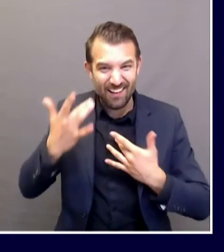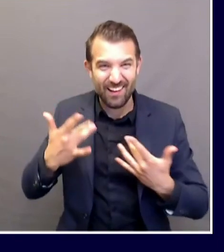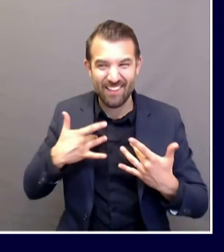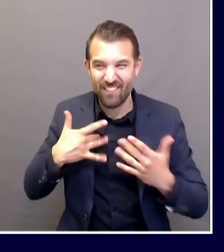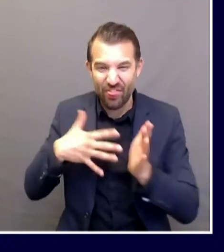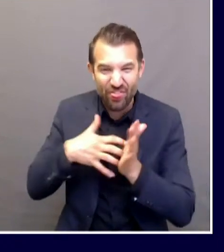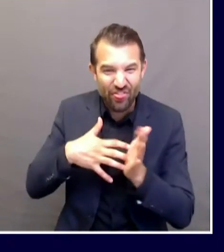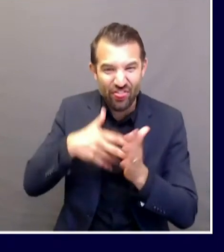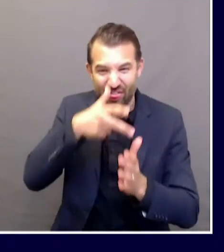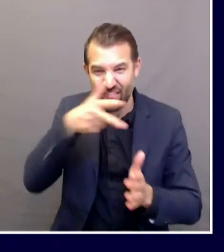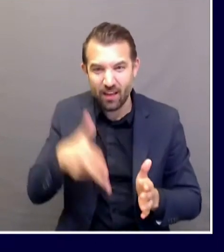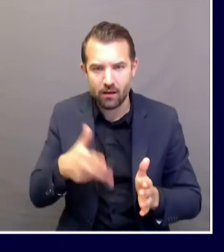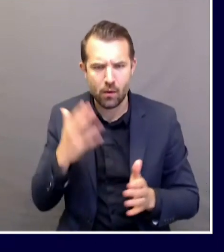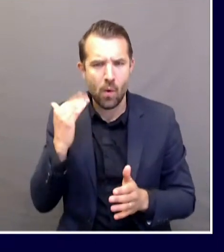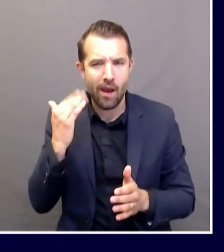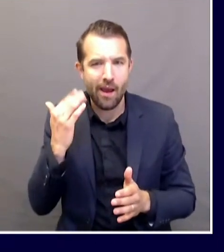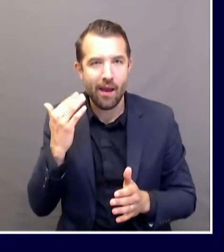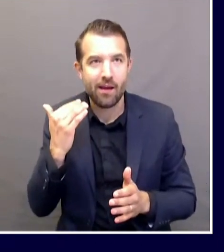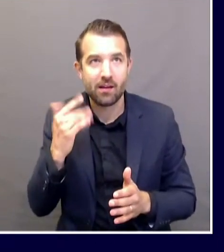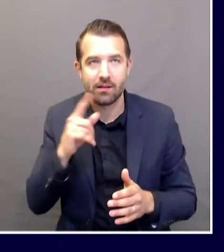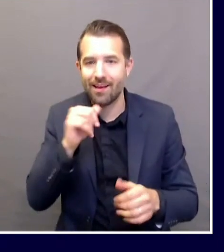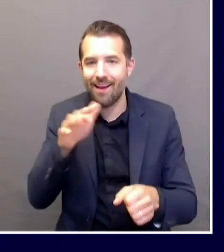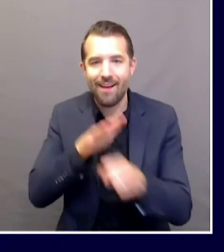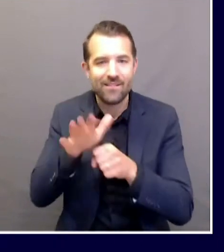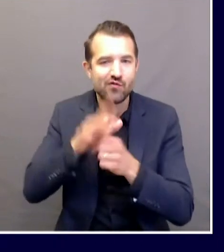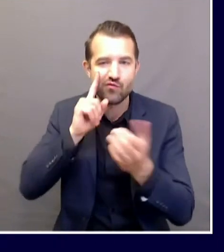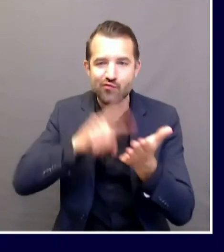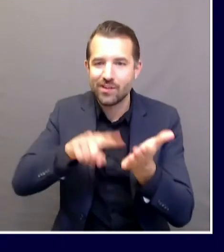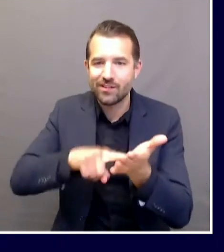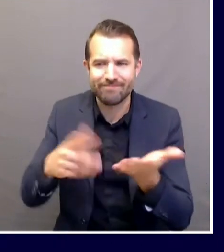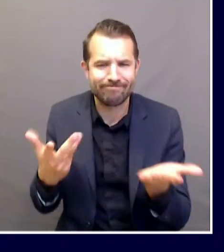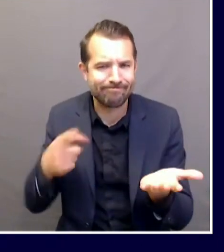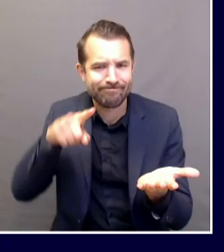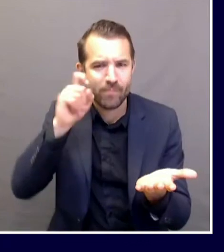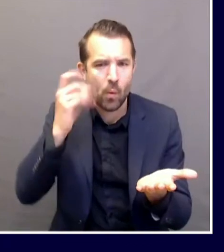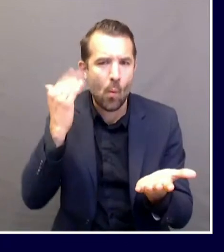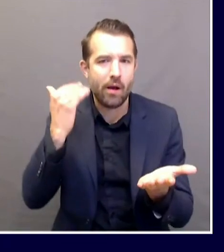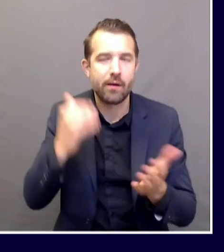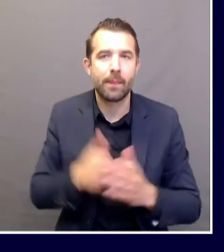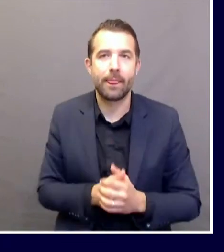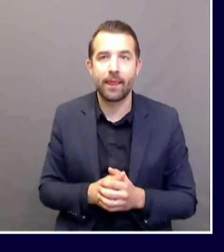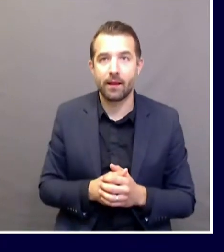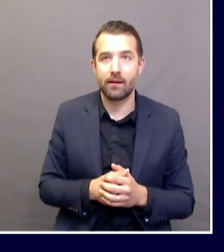Thank you. Thanks, Caitlin. Over to Pat Callahan next.